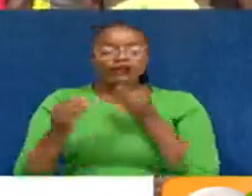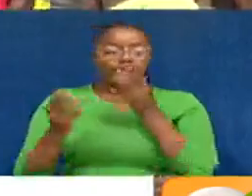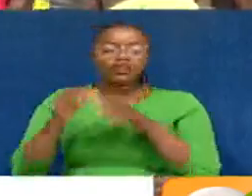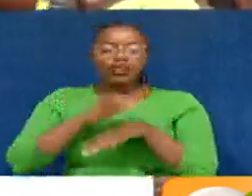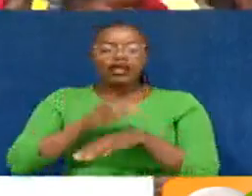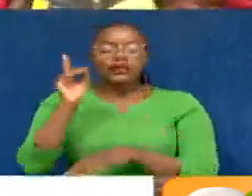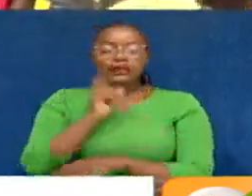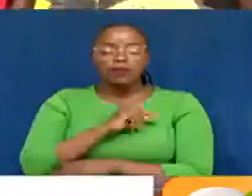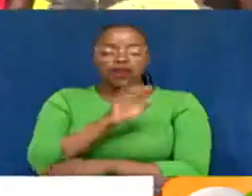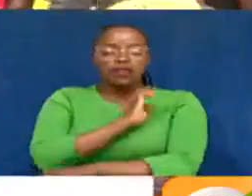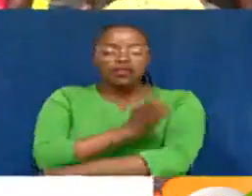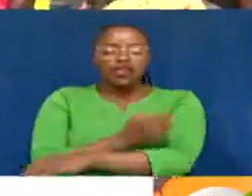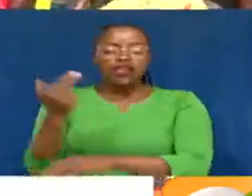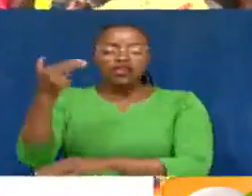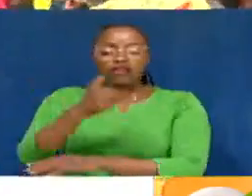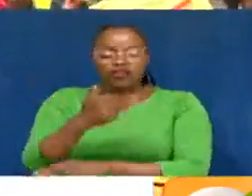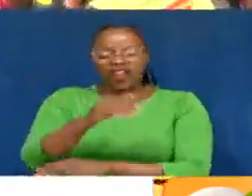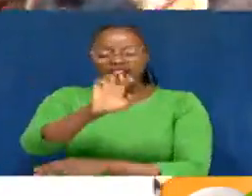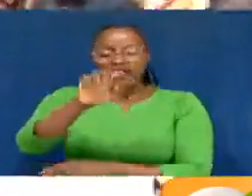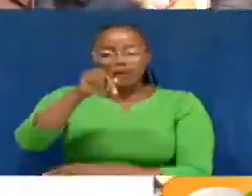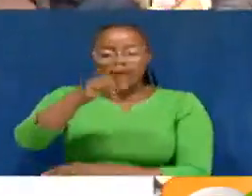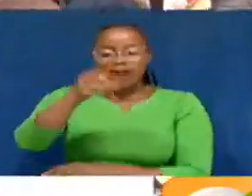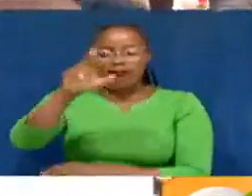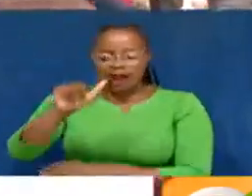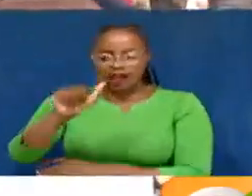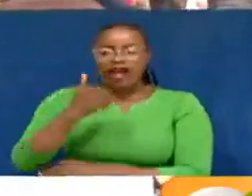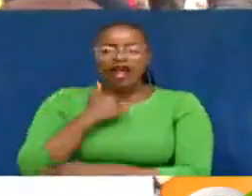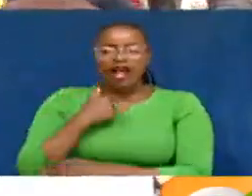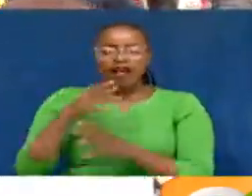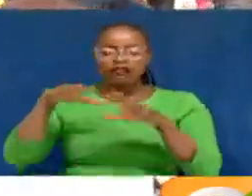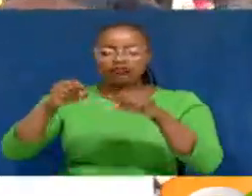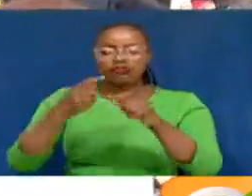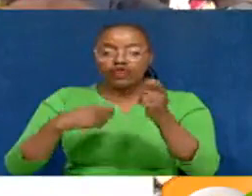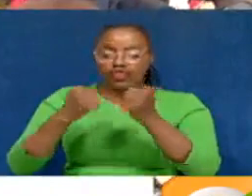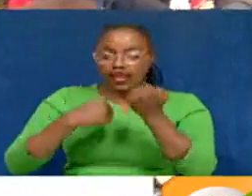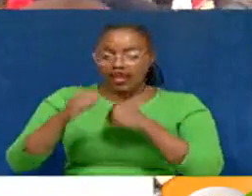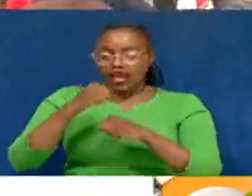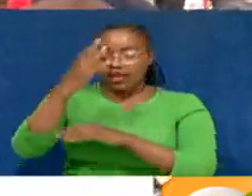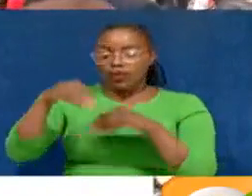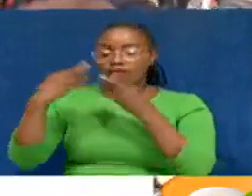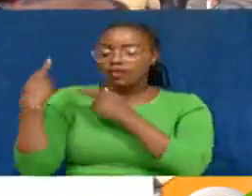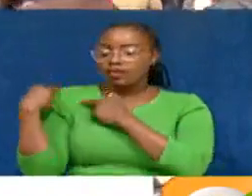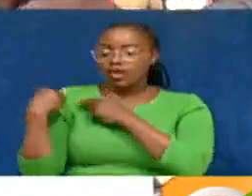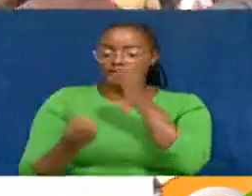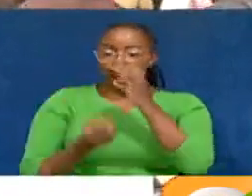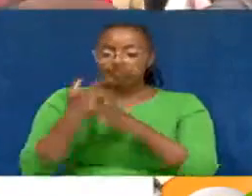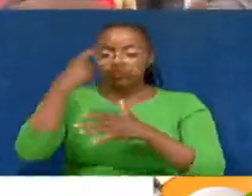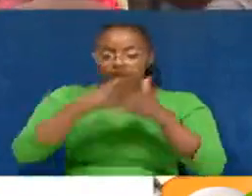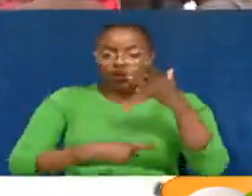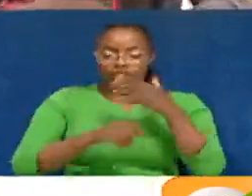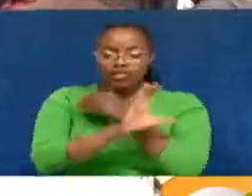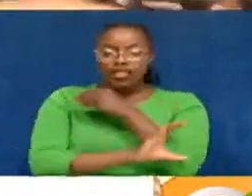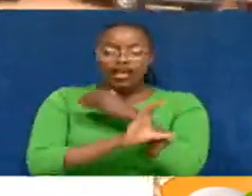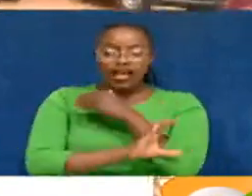revealed to us that the Energy and Petroleum Regulatory Authority has taken up the matter since they are charged with setting prices in the